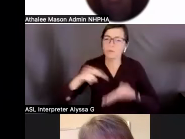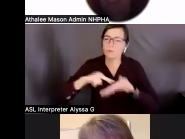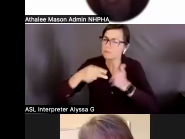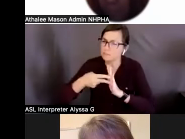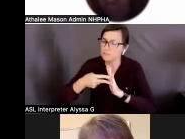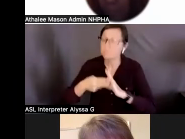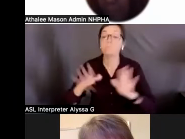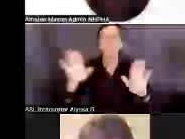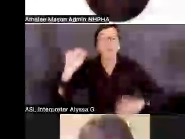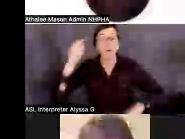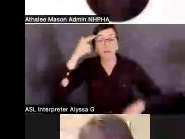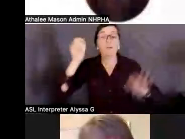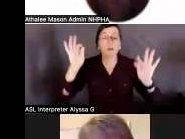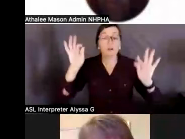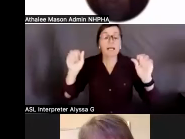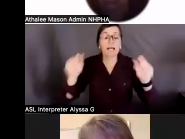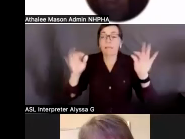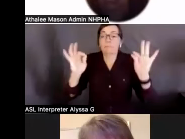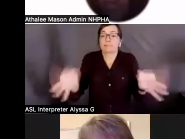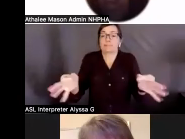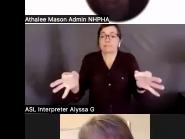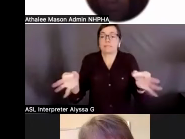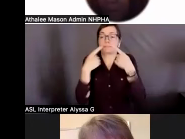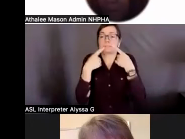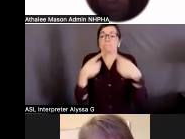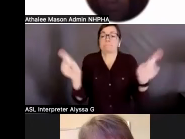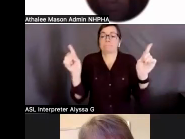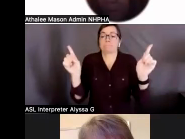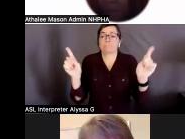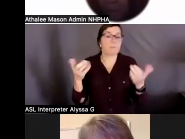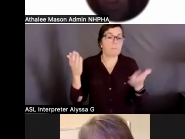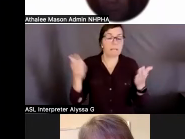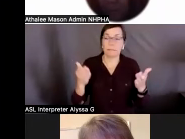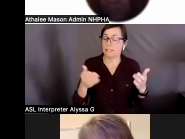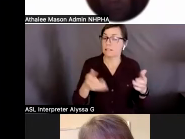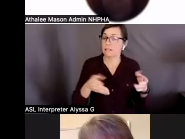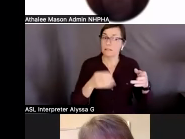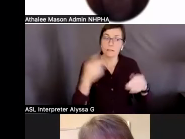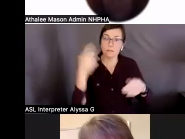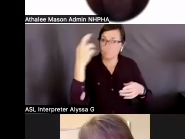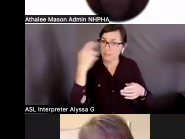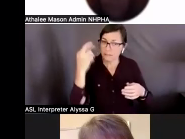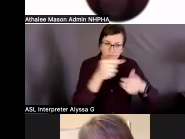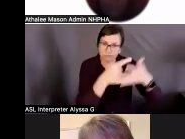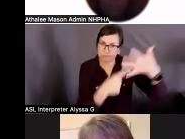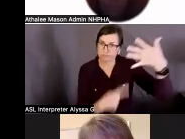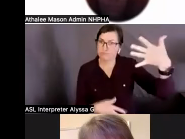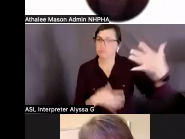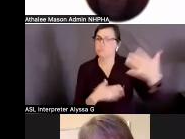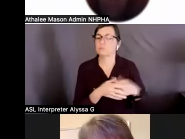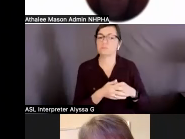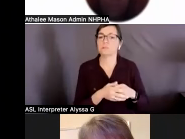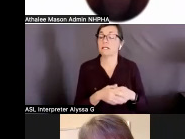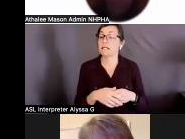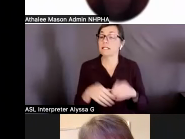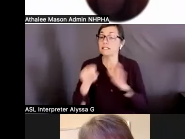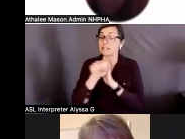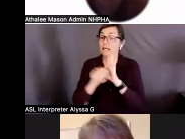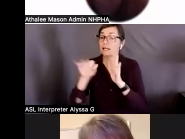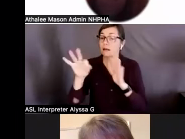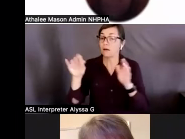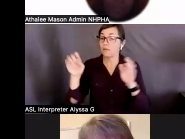declared by the governor for reasons of a natural, technological, or man-made disaster of major proportions. A state of emergency can also